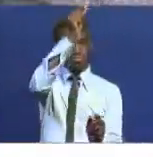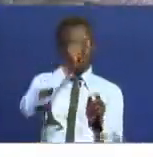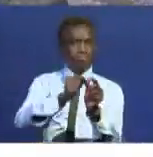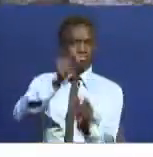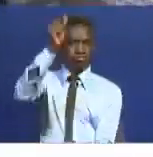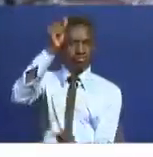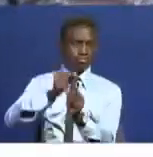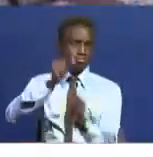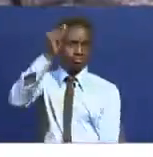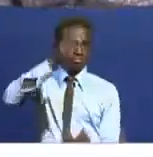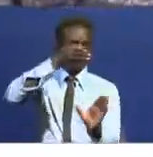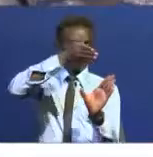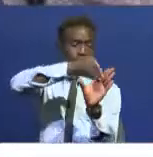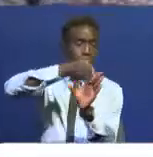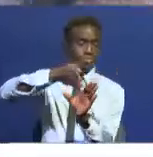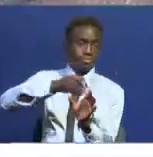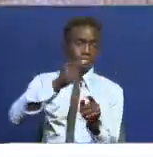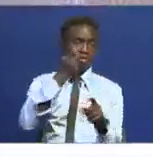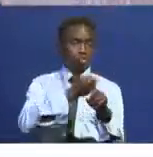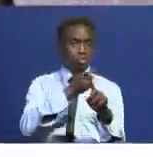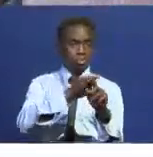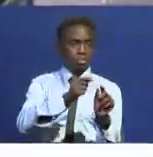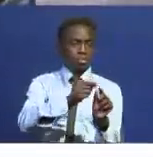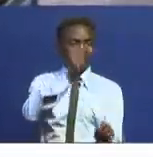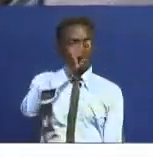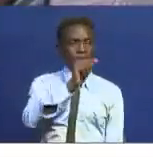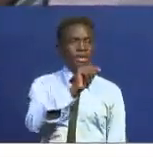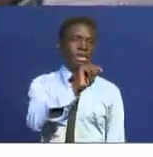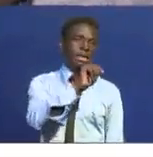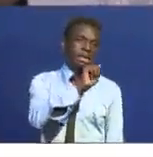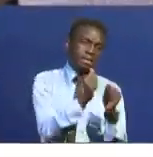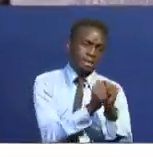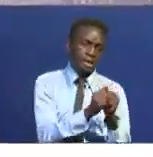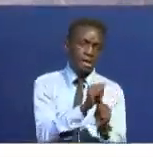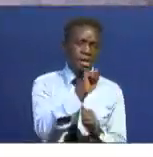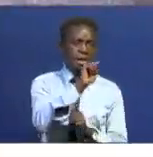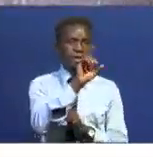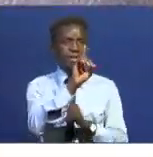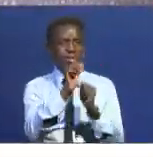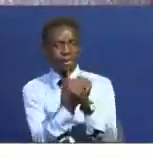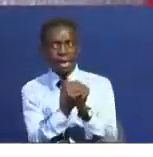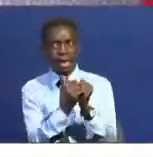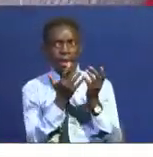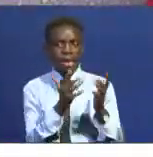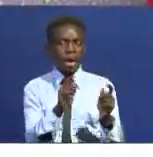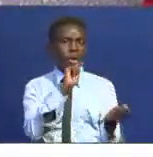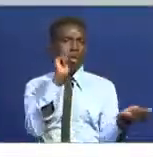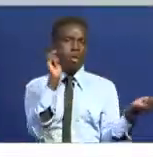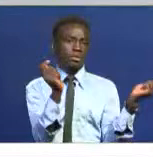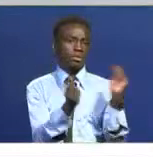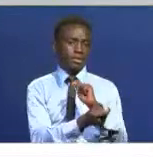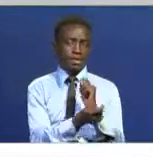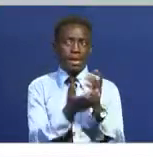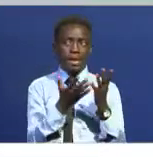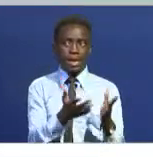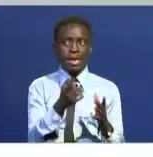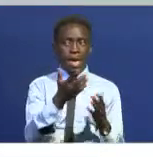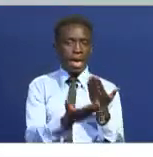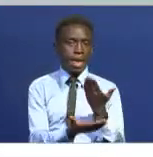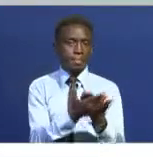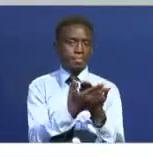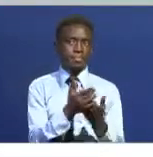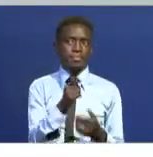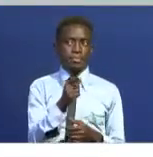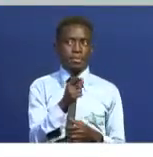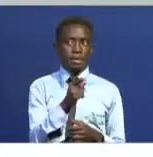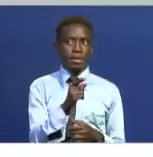D10s, the D8, D10. The wire used to be before. Mm-hmm. We moved to these. Now we have gone to these. Yeah, these are the diameter. So mm-hmm. D10 is a